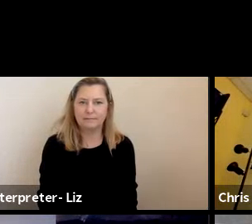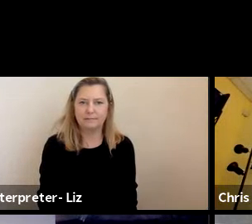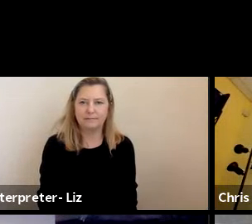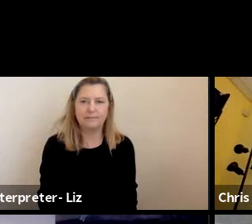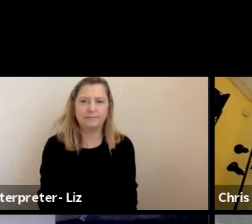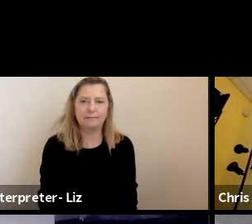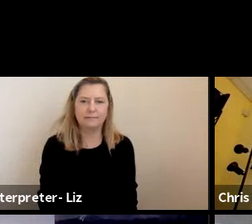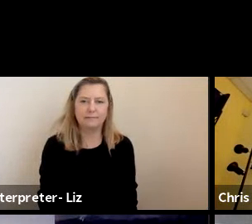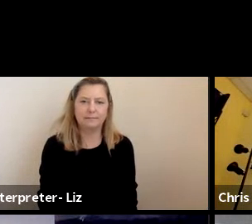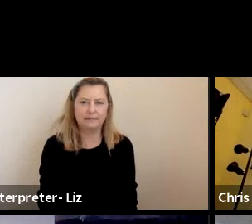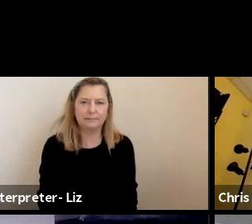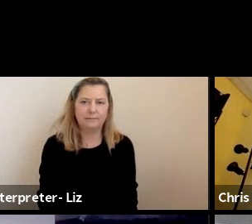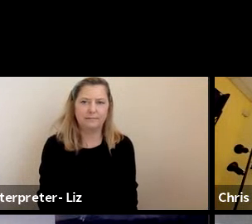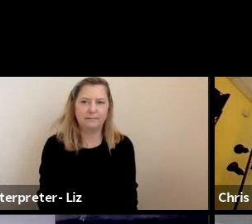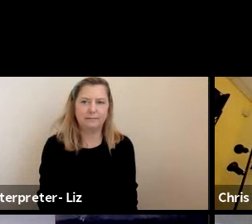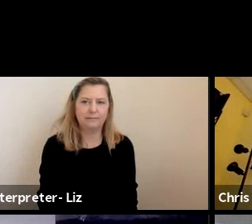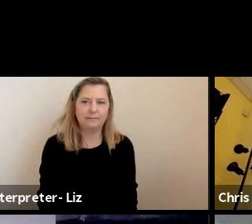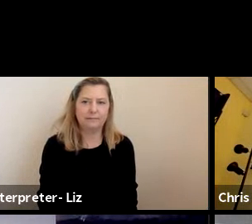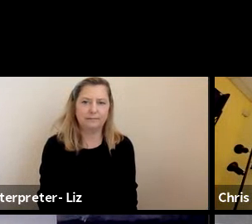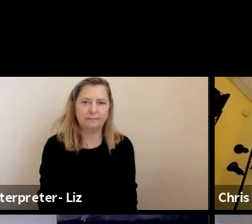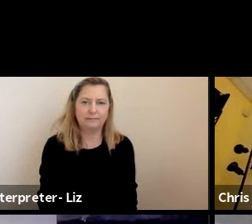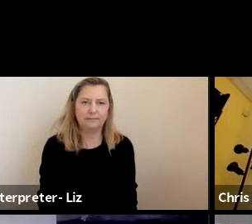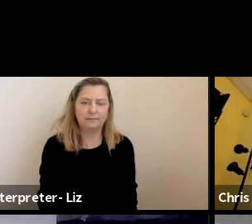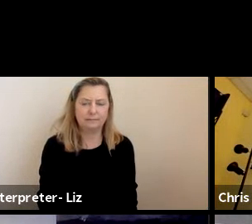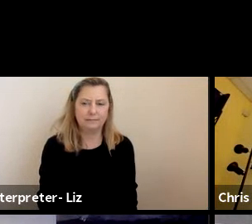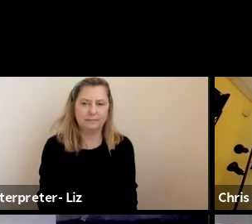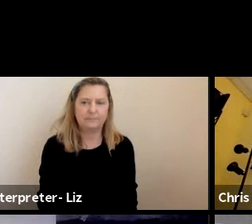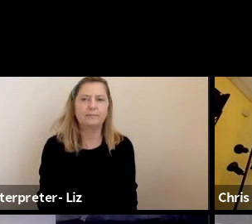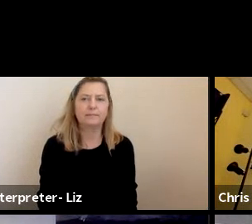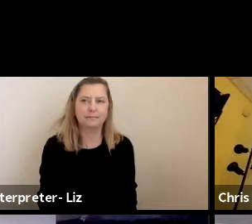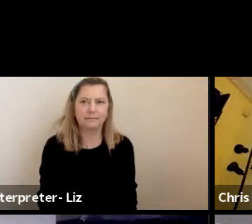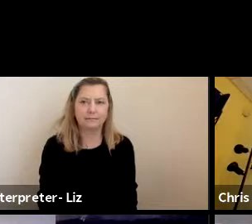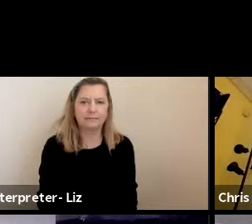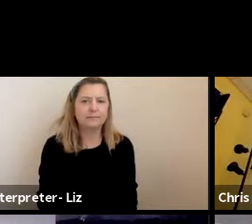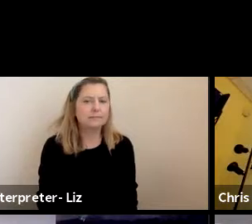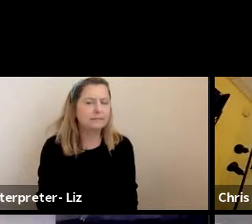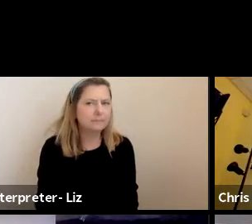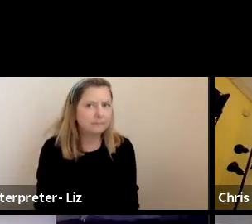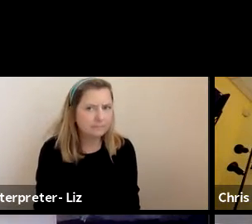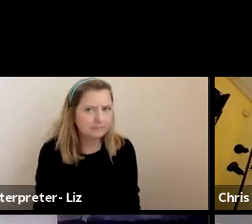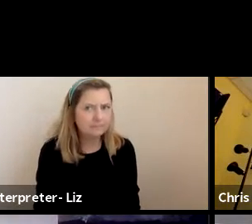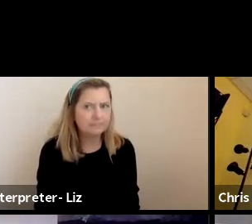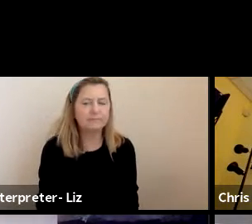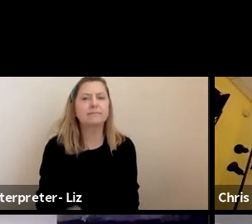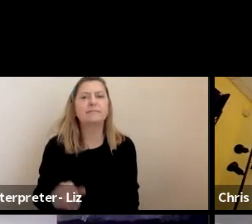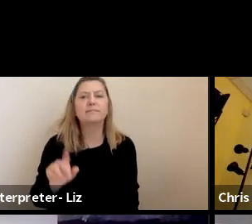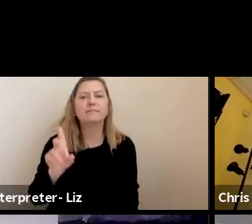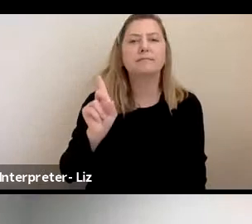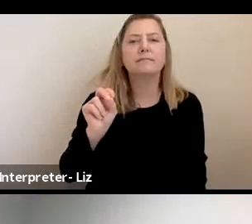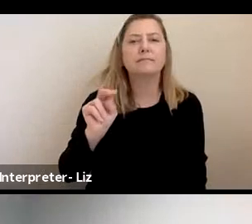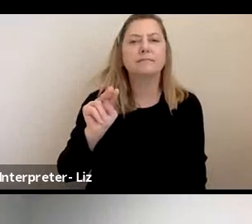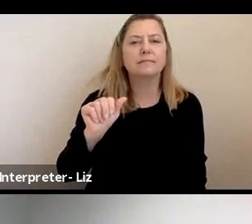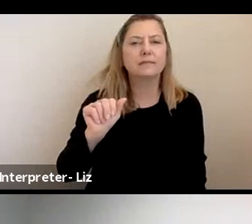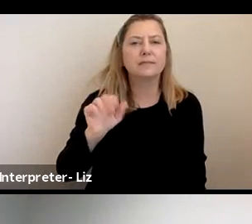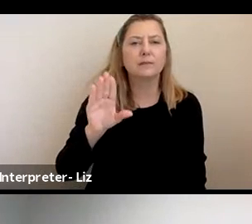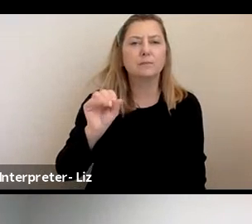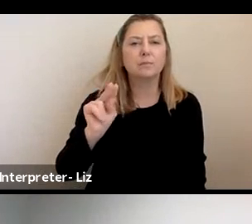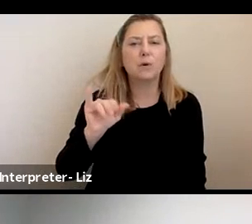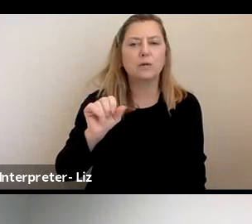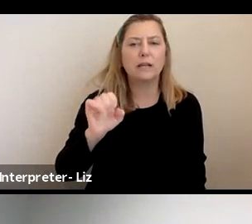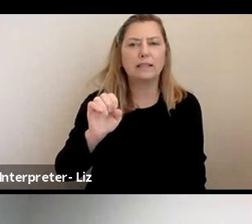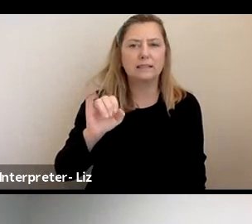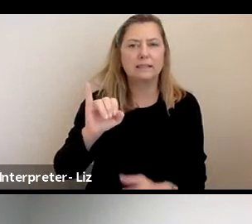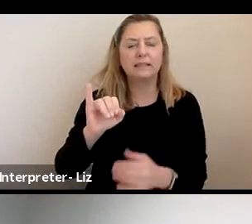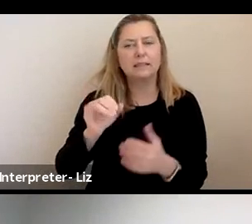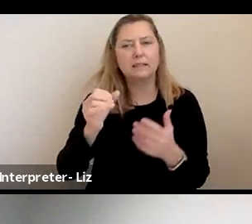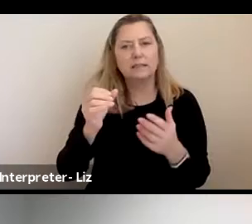remember All right, so specifically. we're gonna go on hold, I guess, for about 5 minutes and switch over to computer audio to try and see